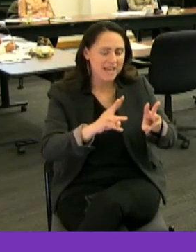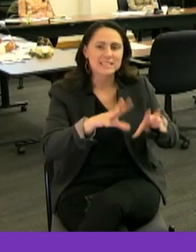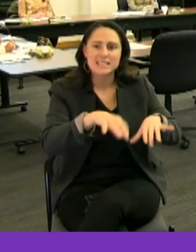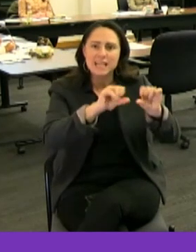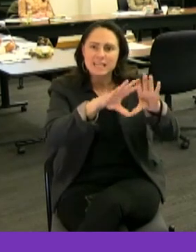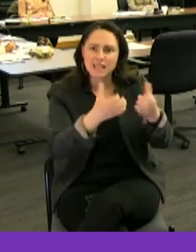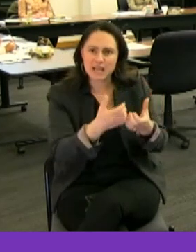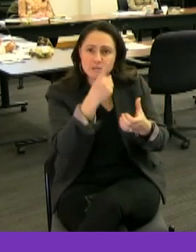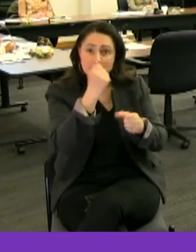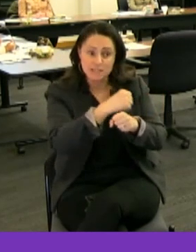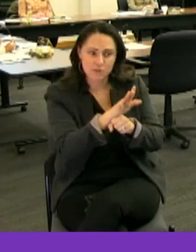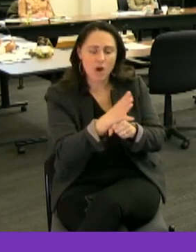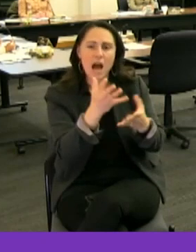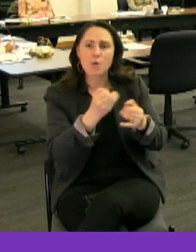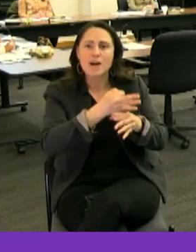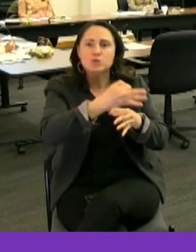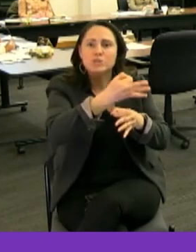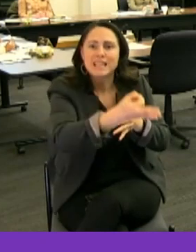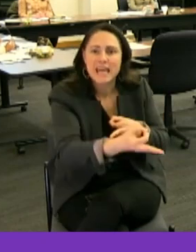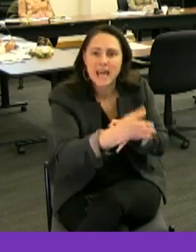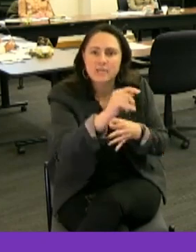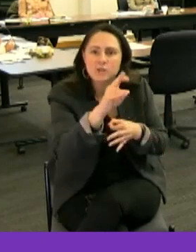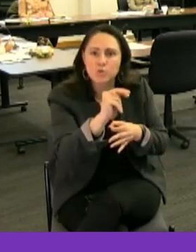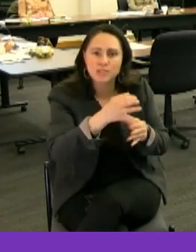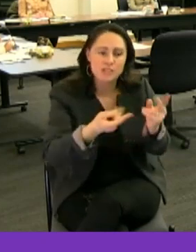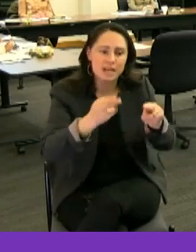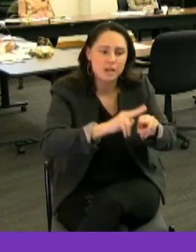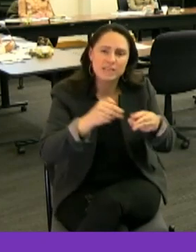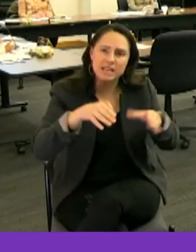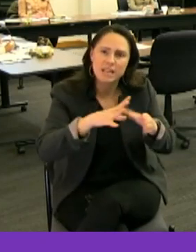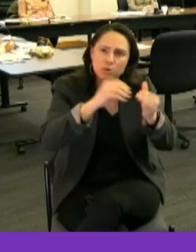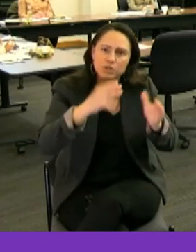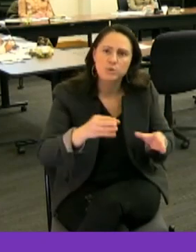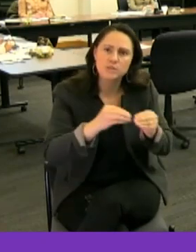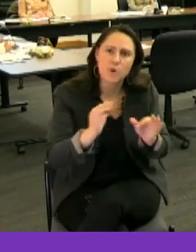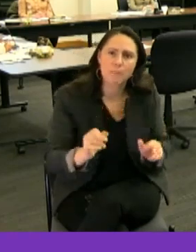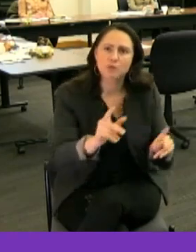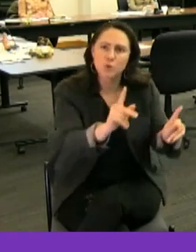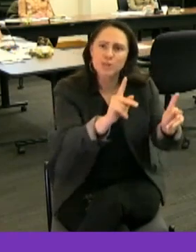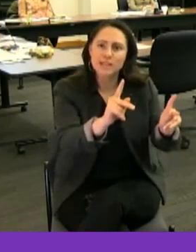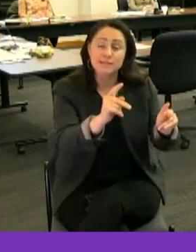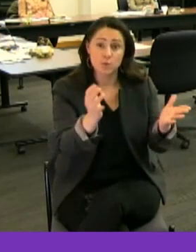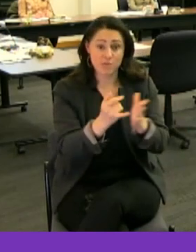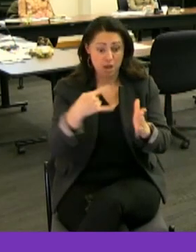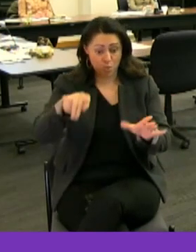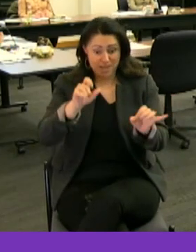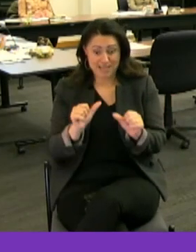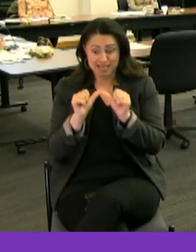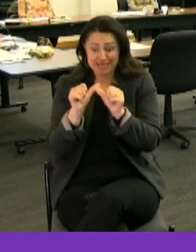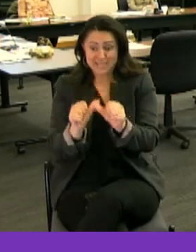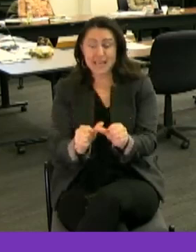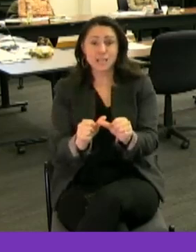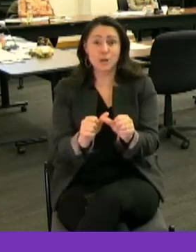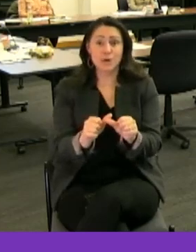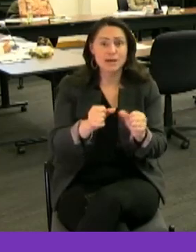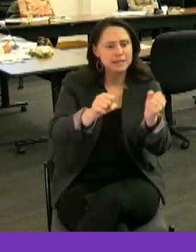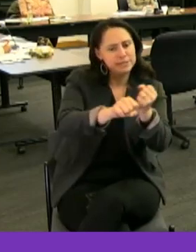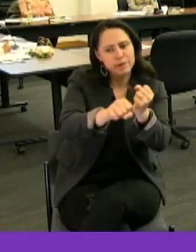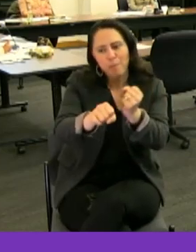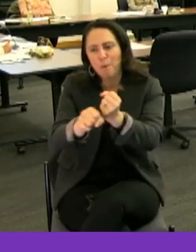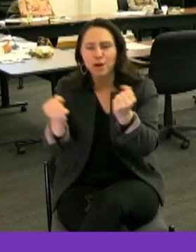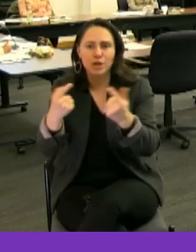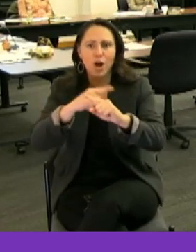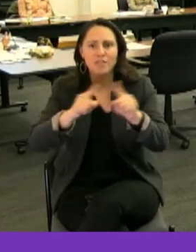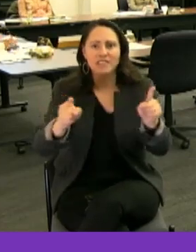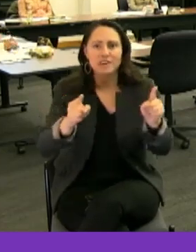us to delay this tuition increase and give students more opportunities so that we can continue to market all of the different